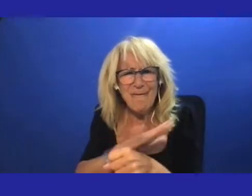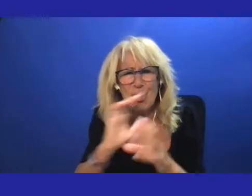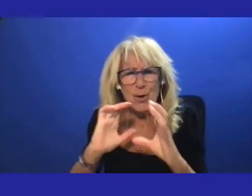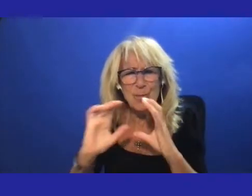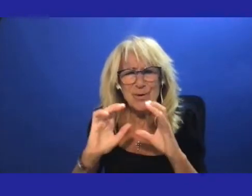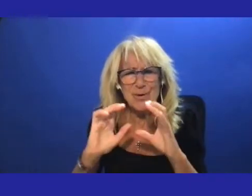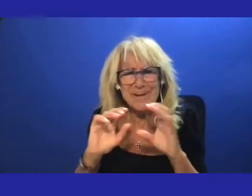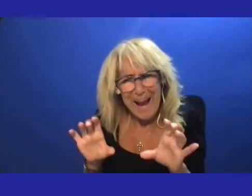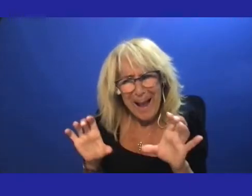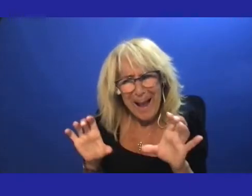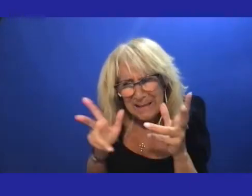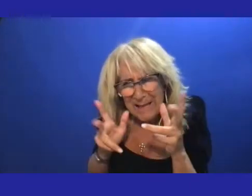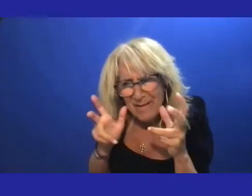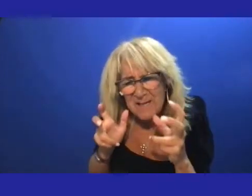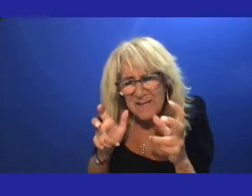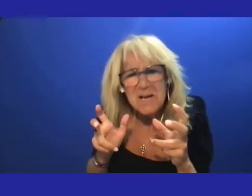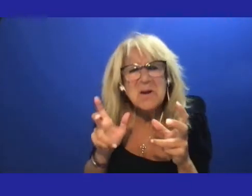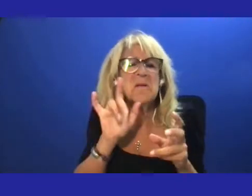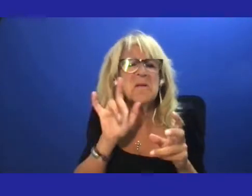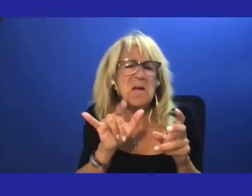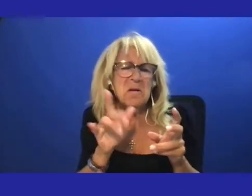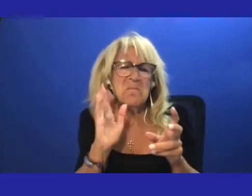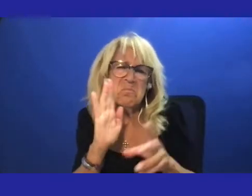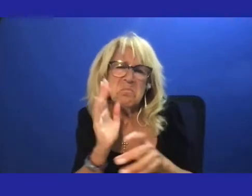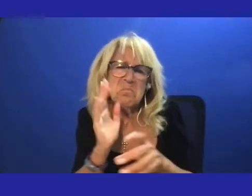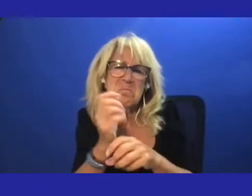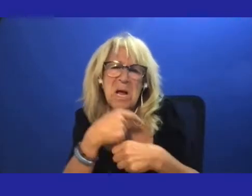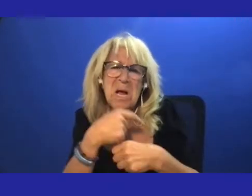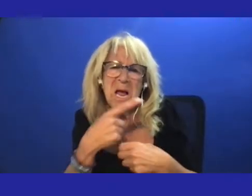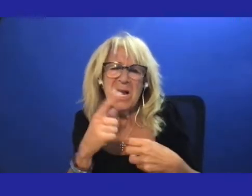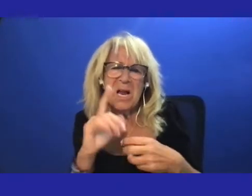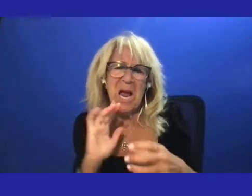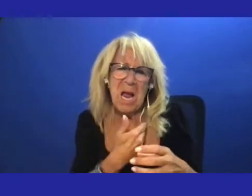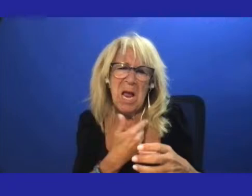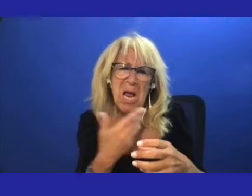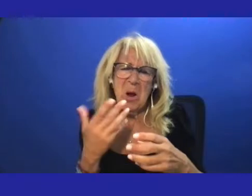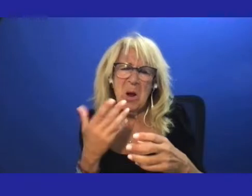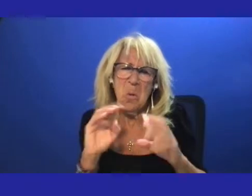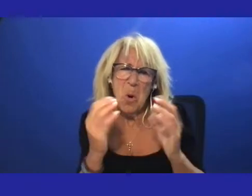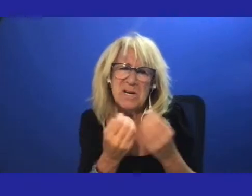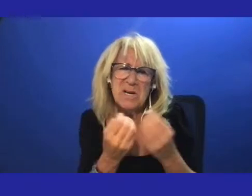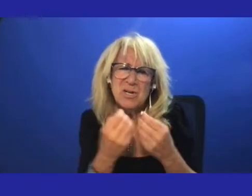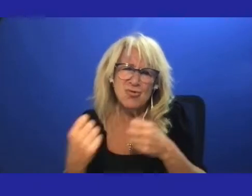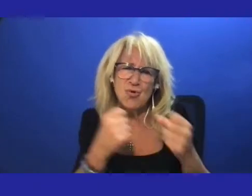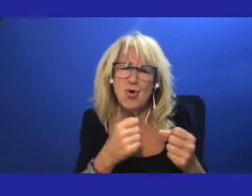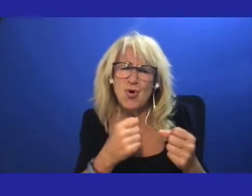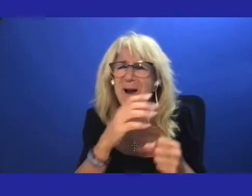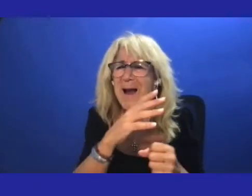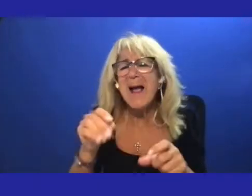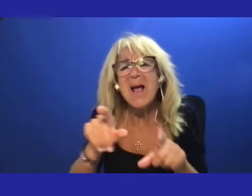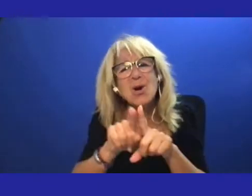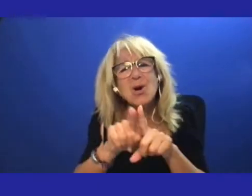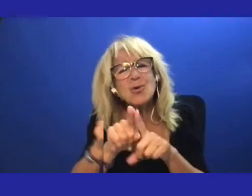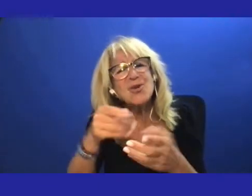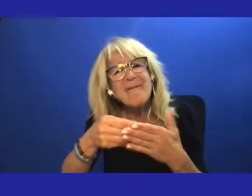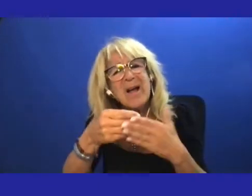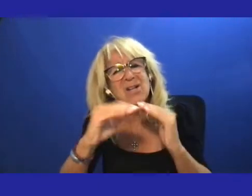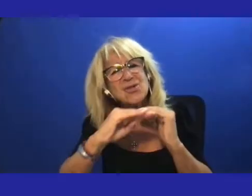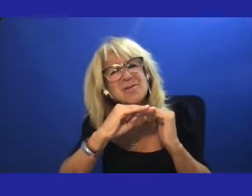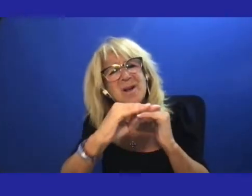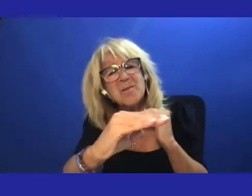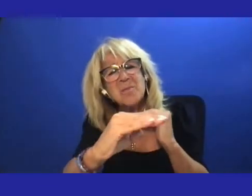make our organization stronger. And lastly, we look to build programs that build financial sustainability as we look to drive